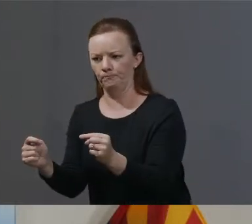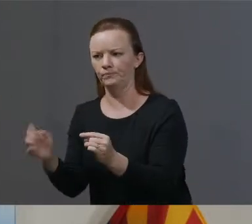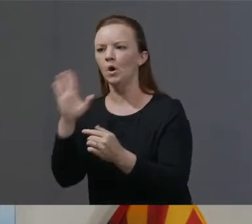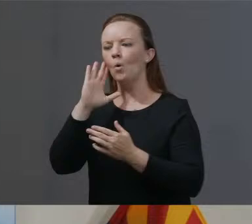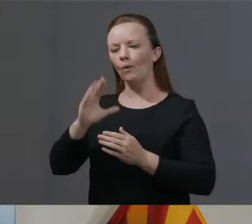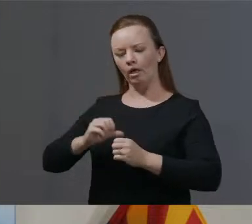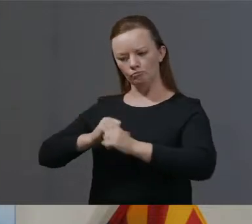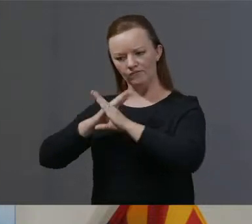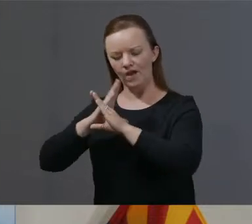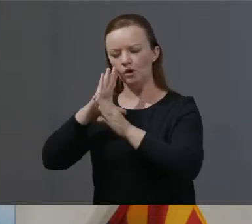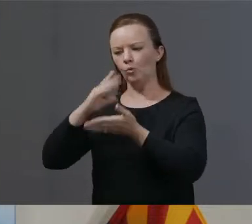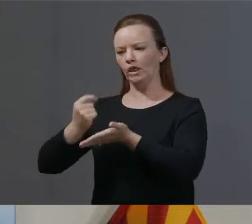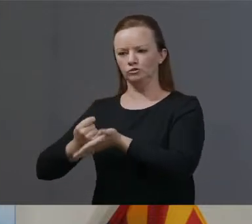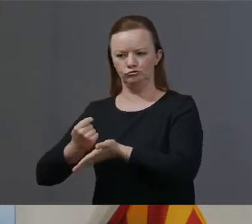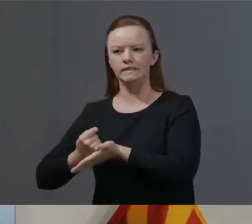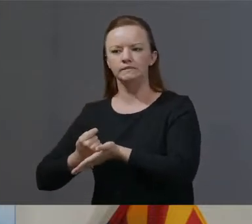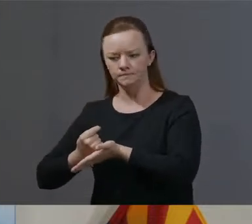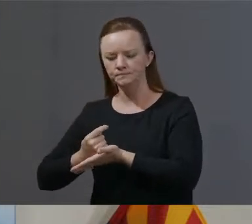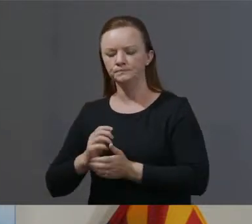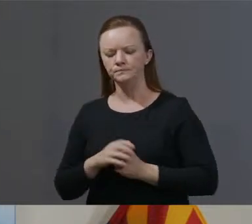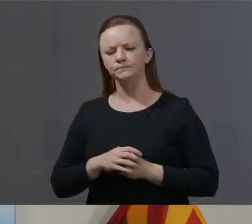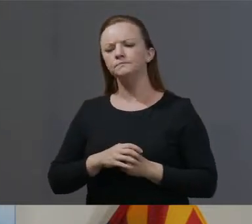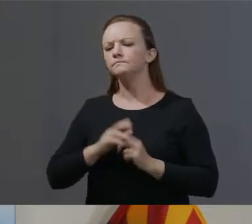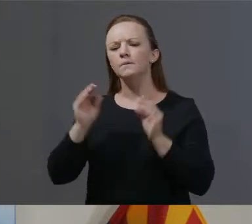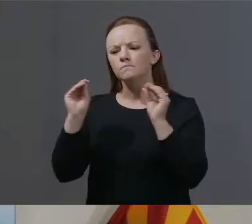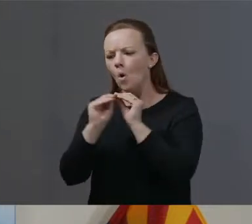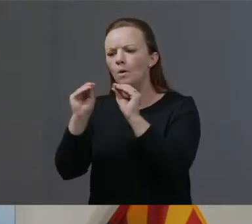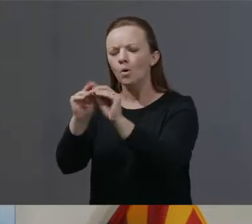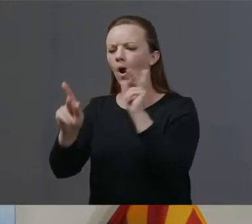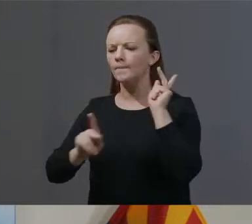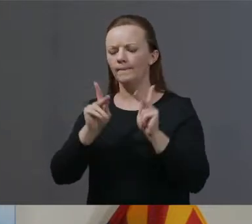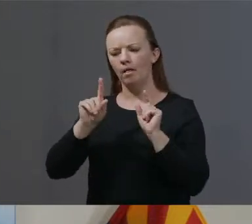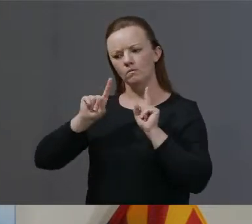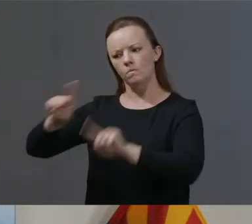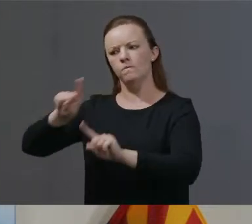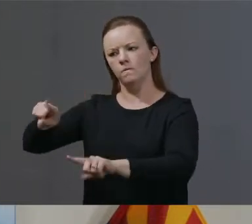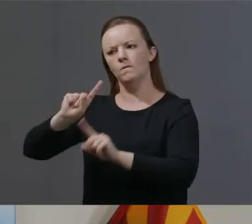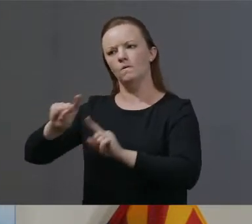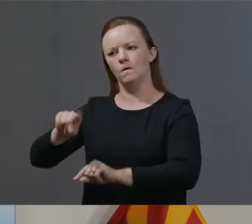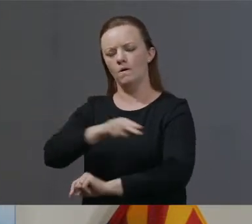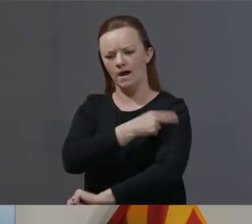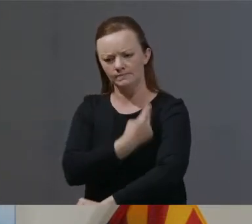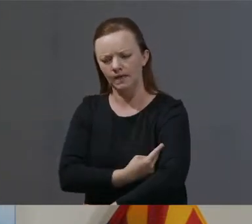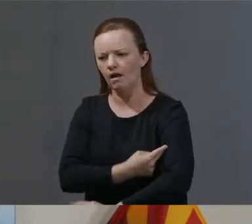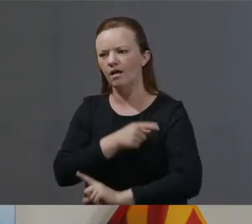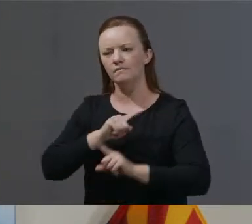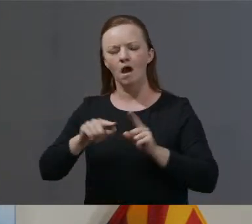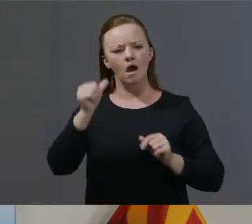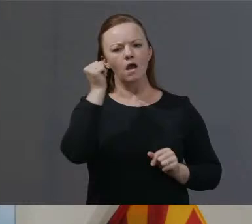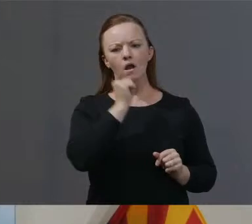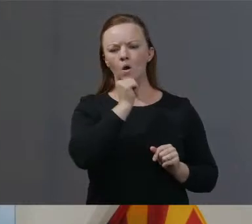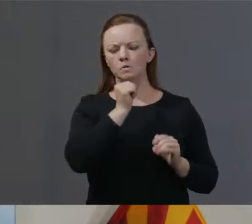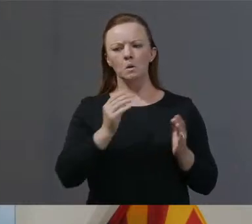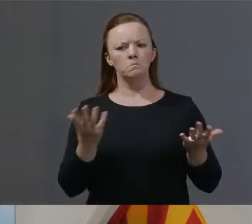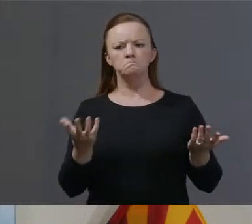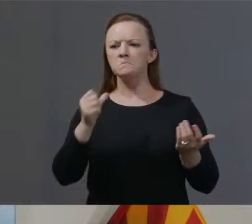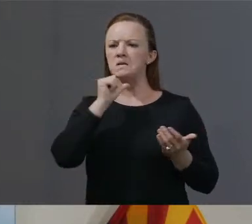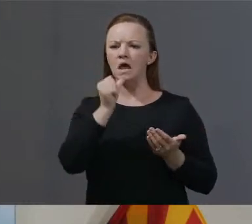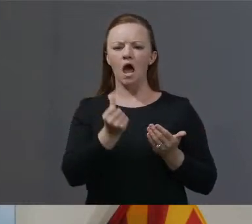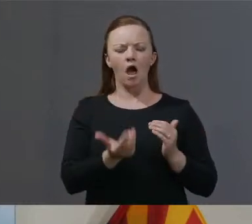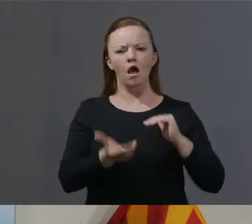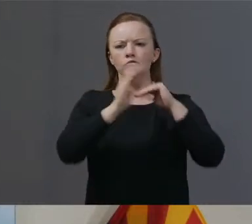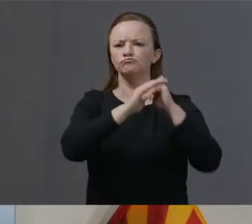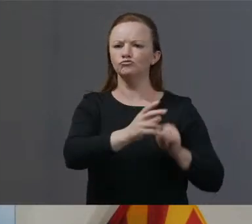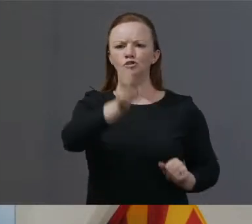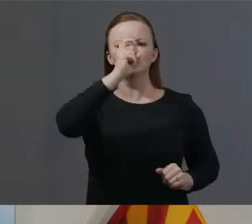still going to the hospital. Therefore, why has Arizona's posture not been reflective of stronger mitigation efforts for over a